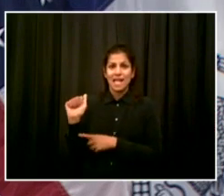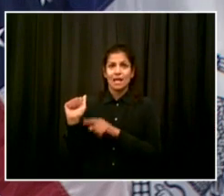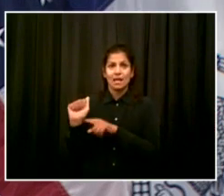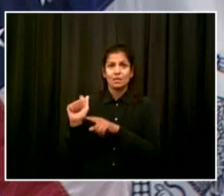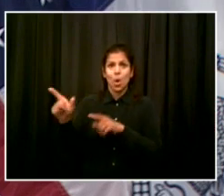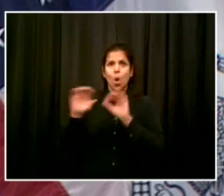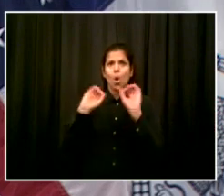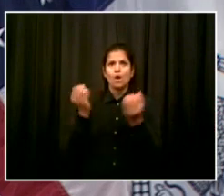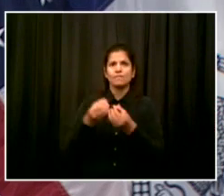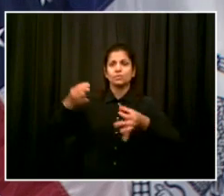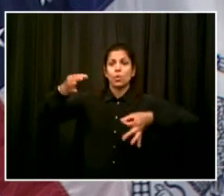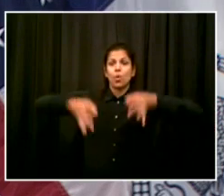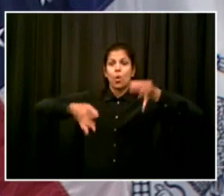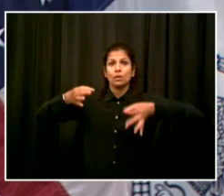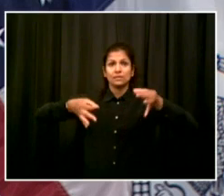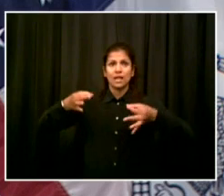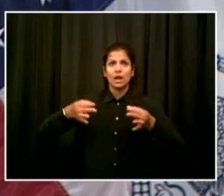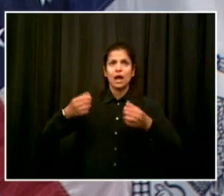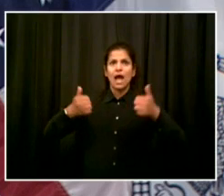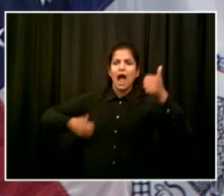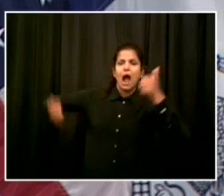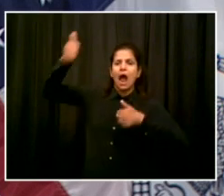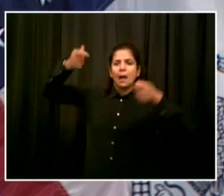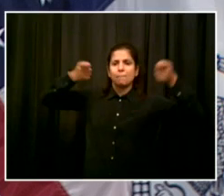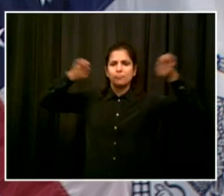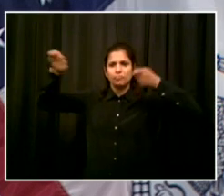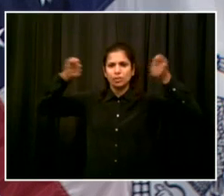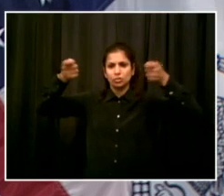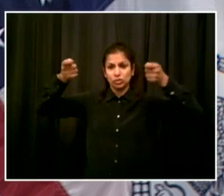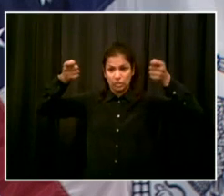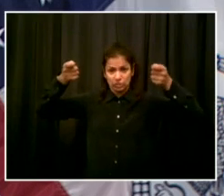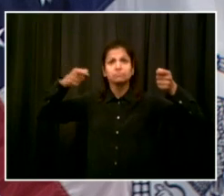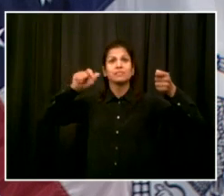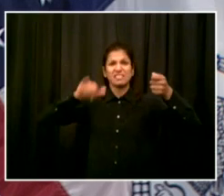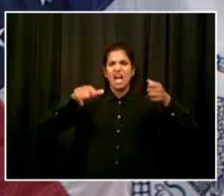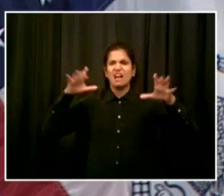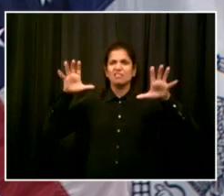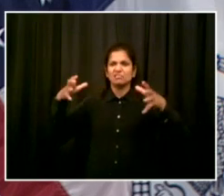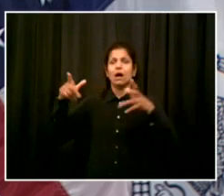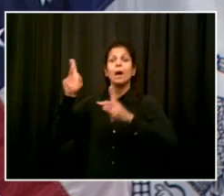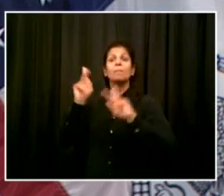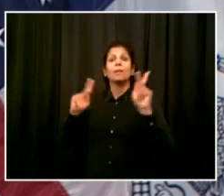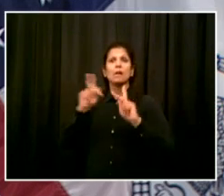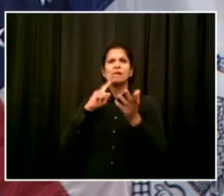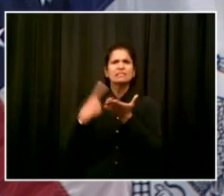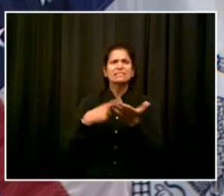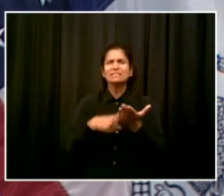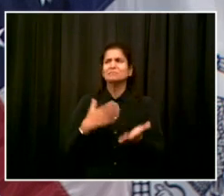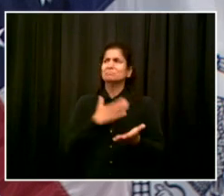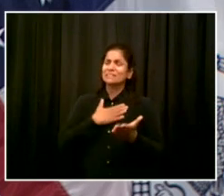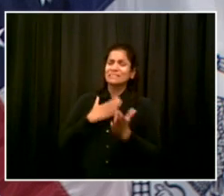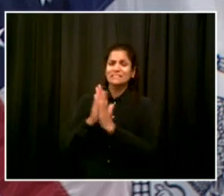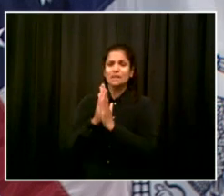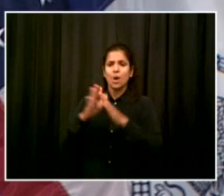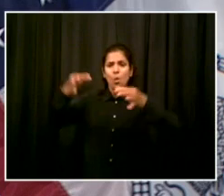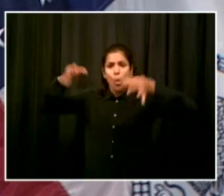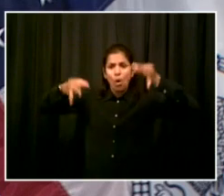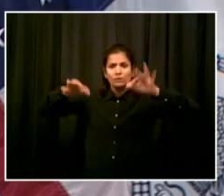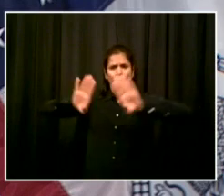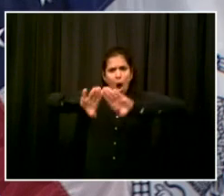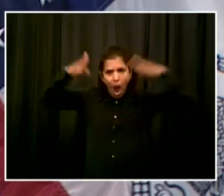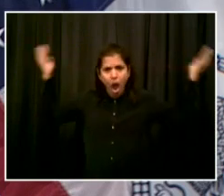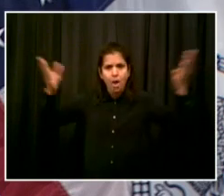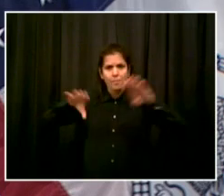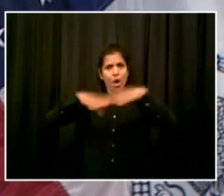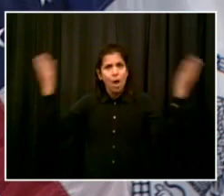know everyone earnestly wants to get the criminal justice system up and running again. I really do. I just want to emphasize that the City of New York will